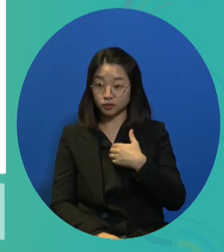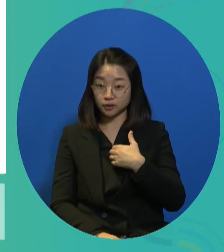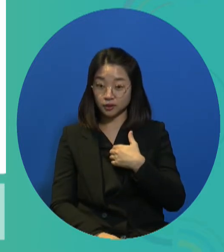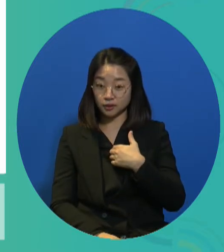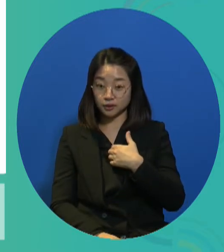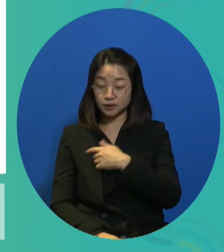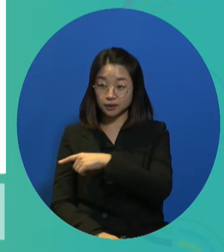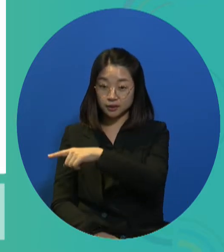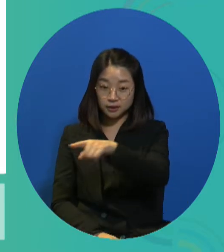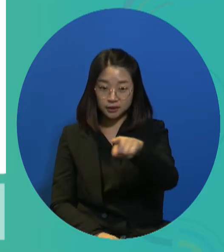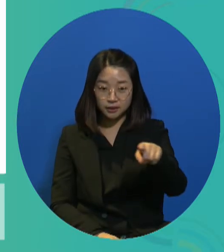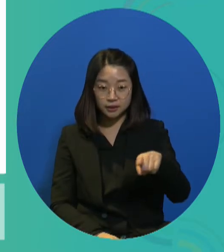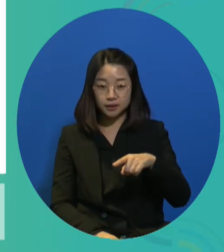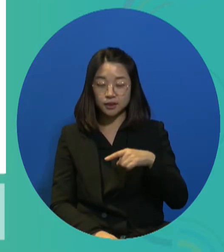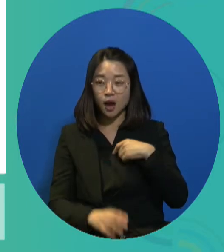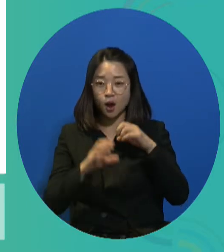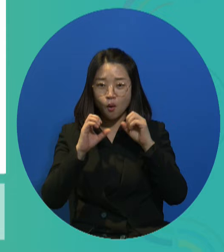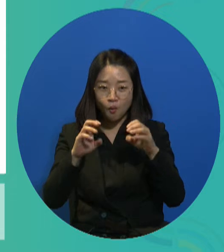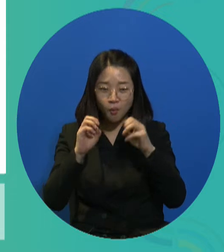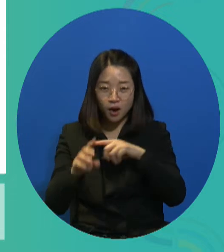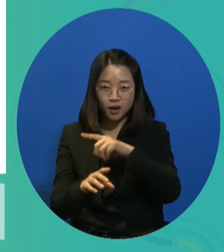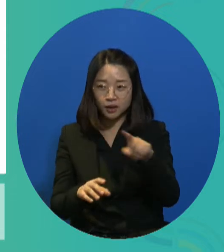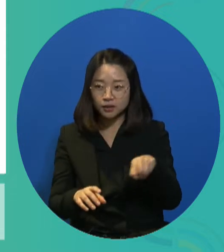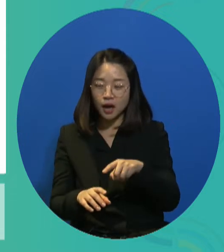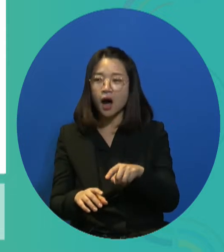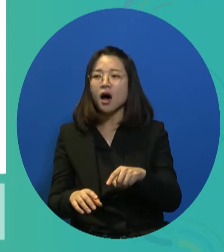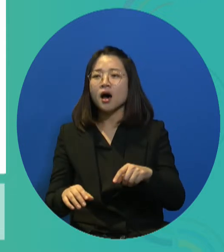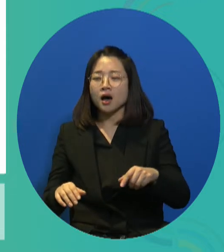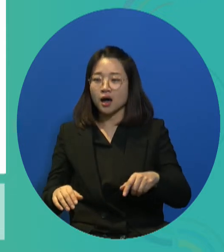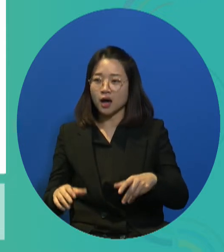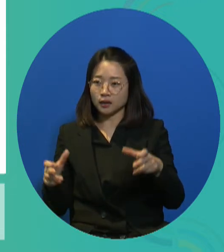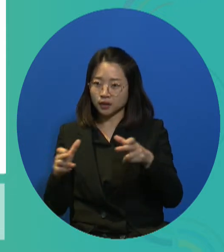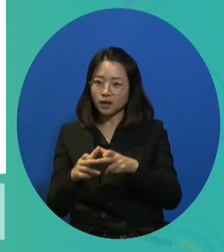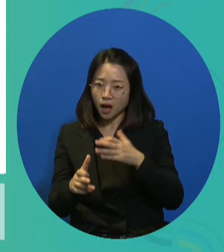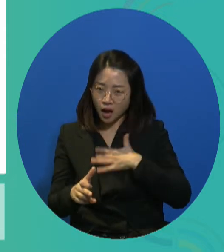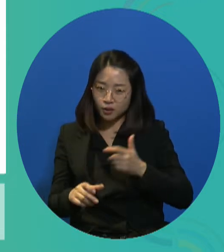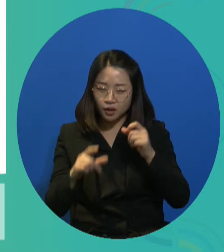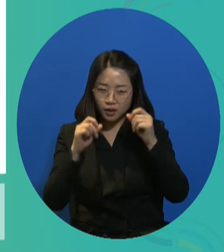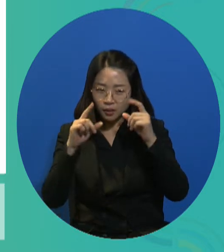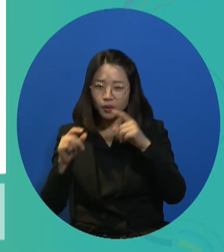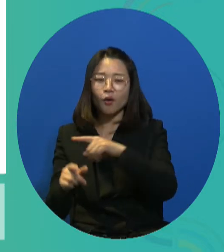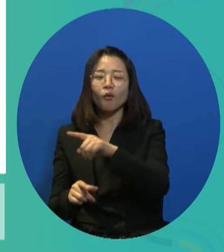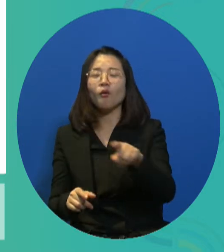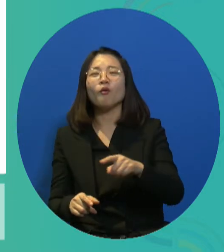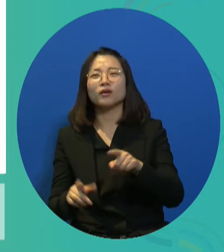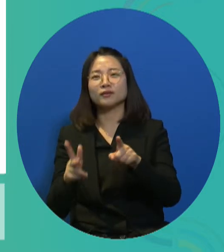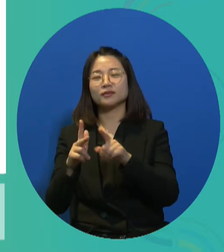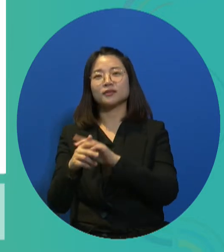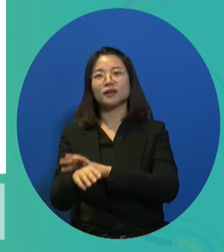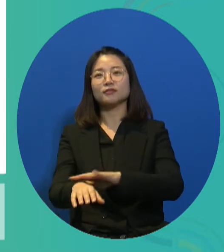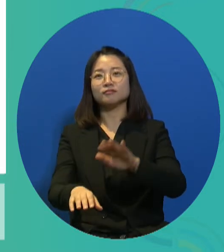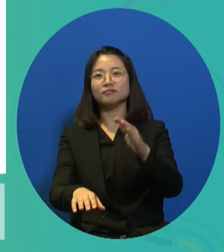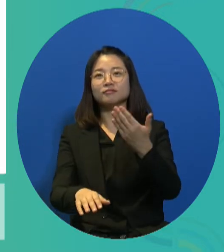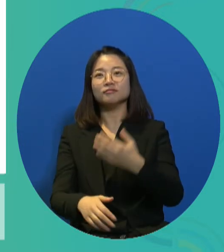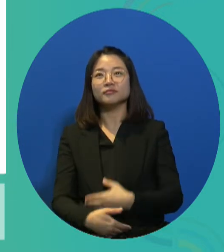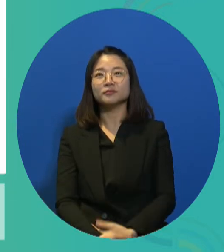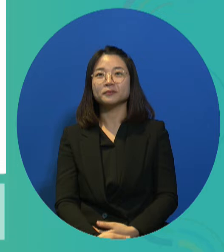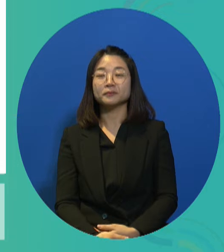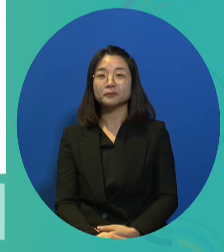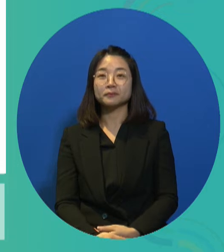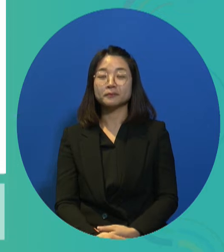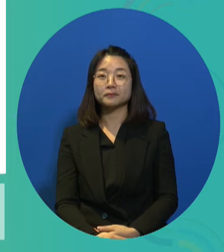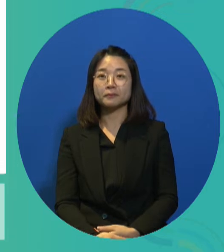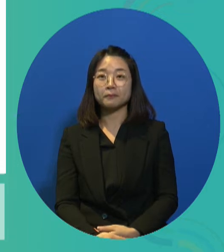listened to is so important. It gives people hope to carry on. The government here hasn't been able to get away as much as it wanted